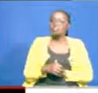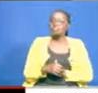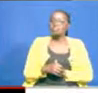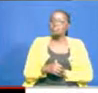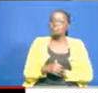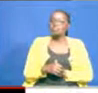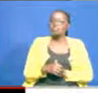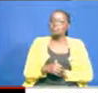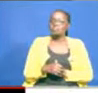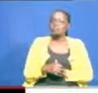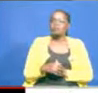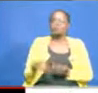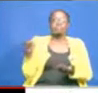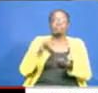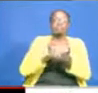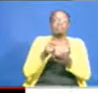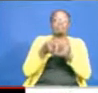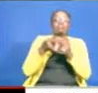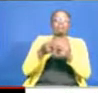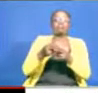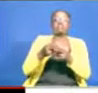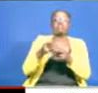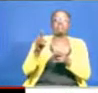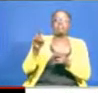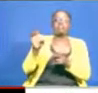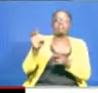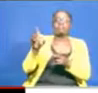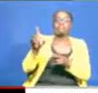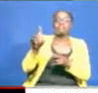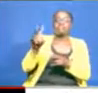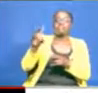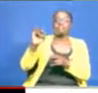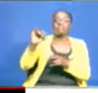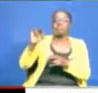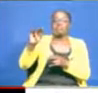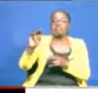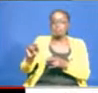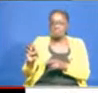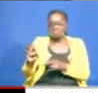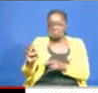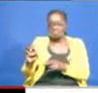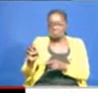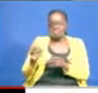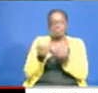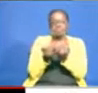Once more, I'm Delvin Moraa, an independent candidate for Women Representative seat in Nairobi.